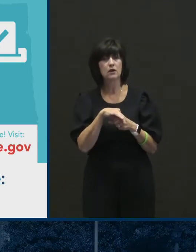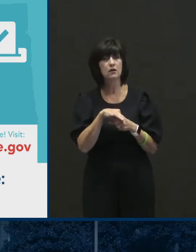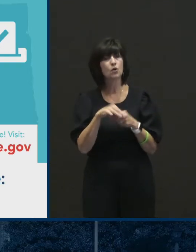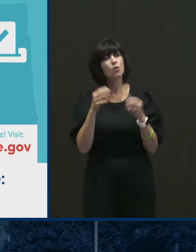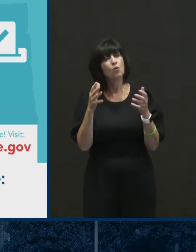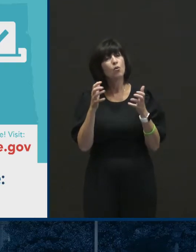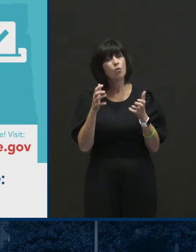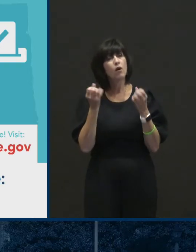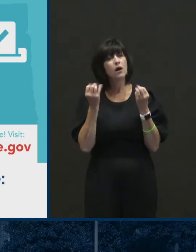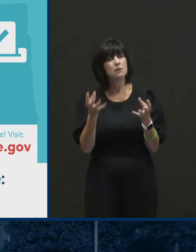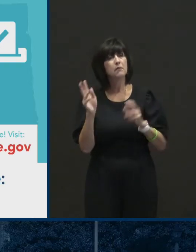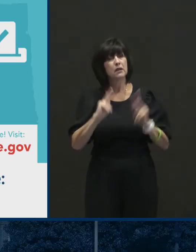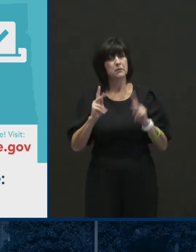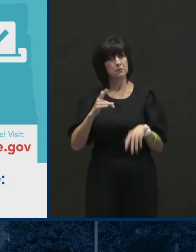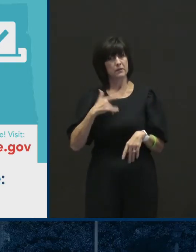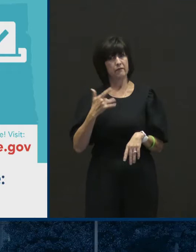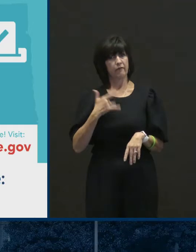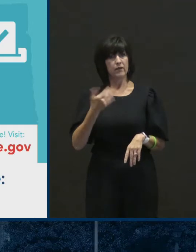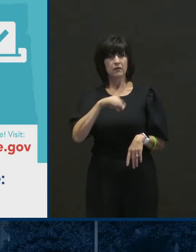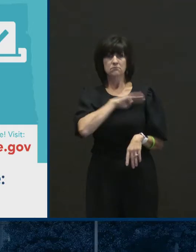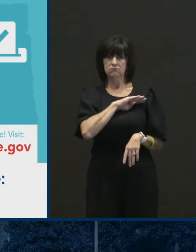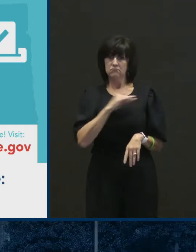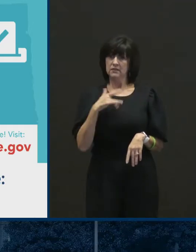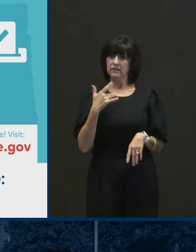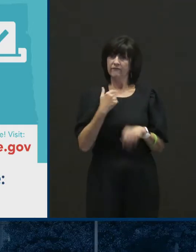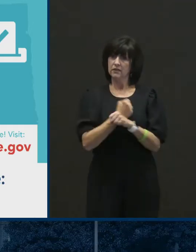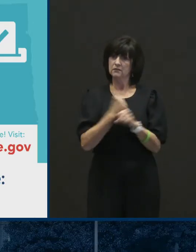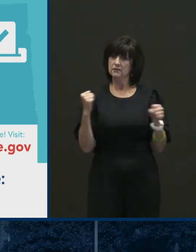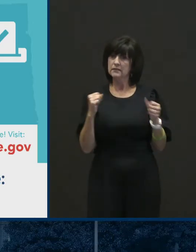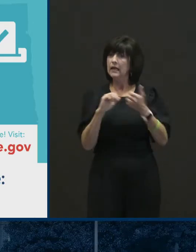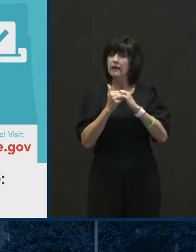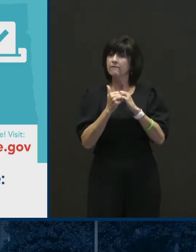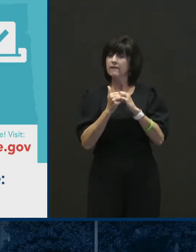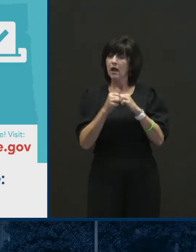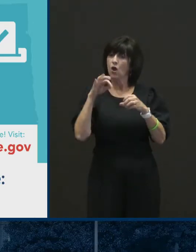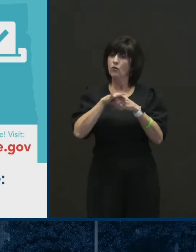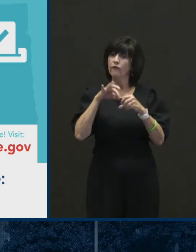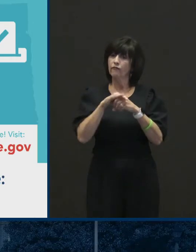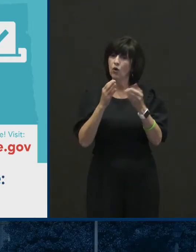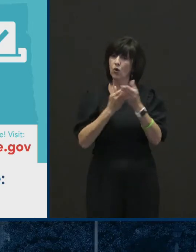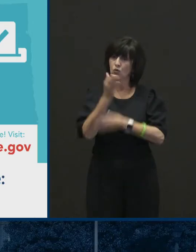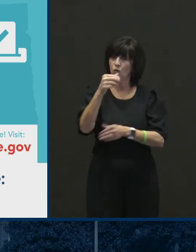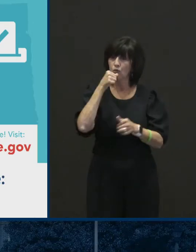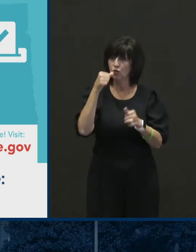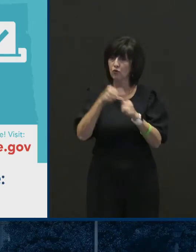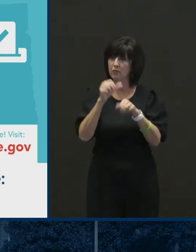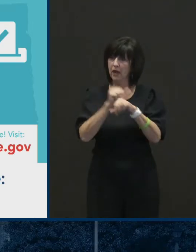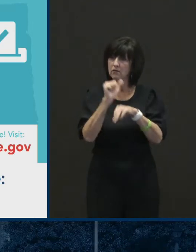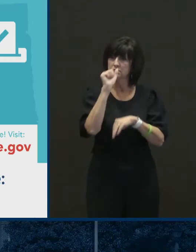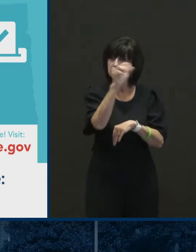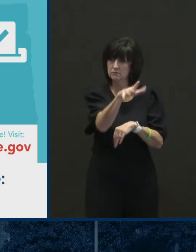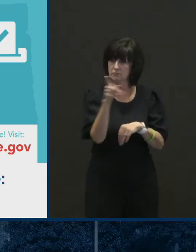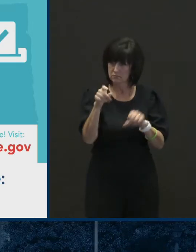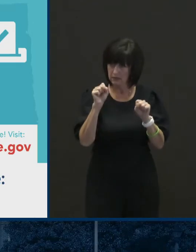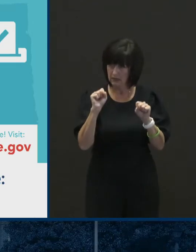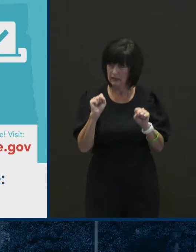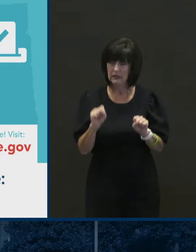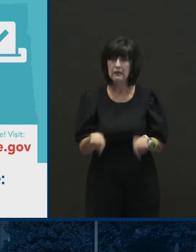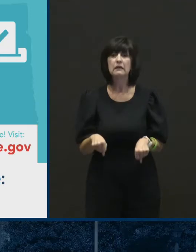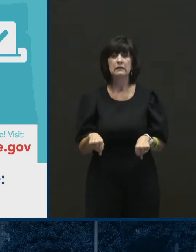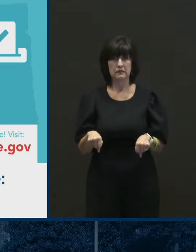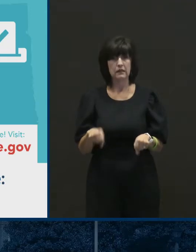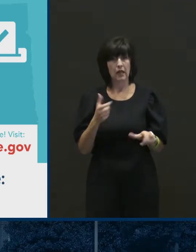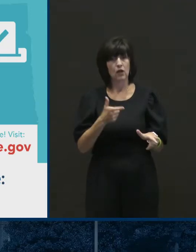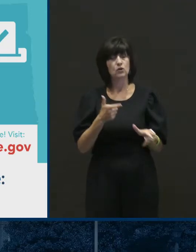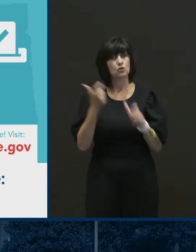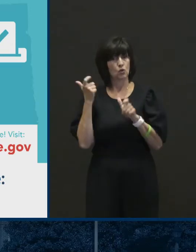safe to vote by mail and to do that as quickly as possible. And you have a deadline to